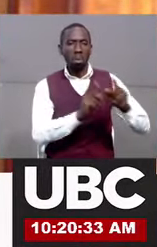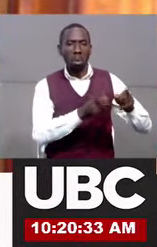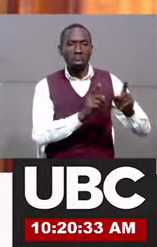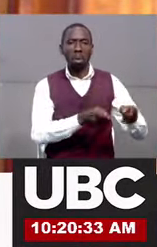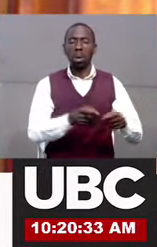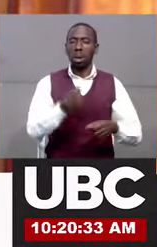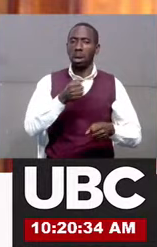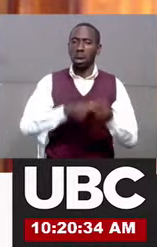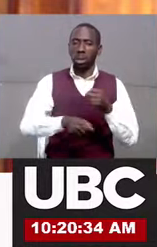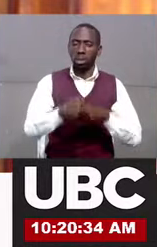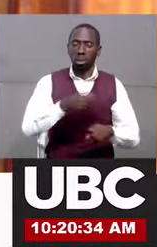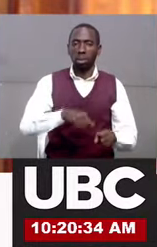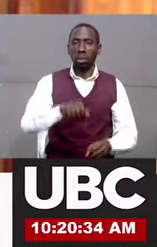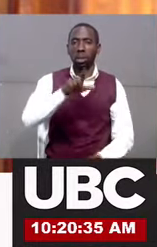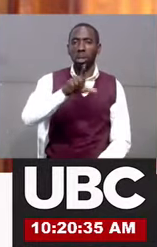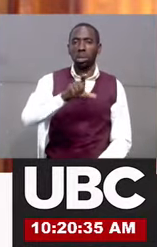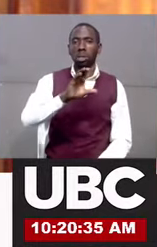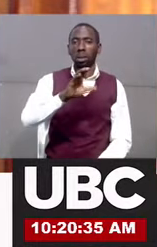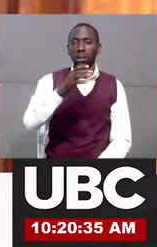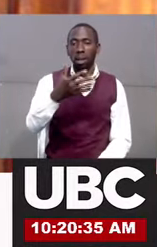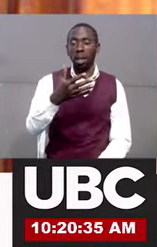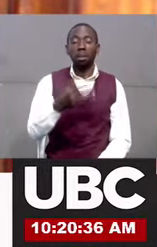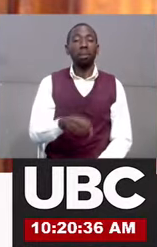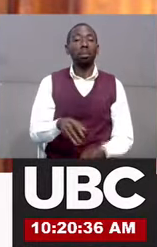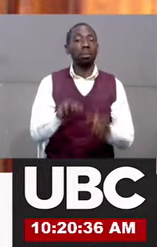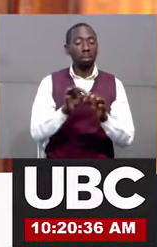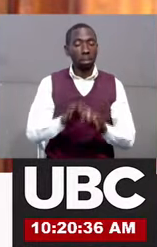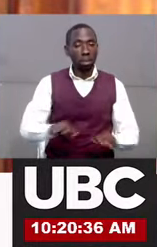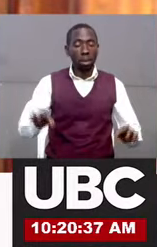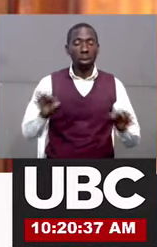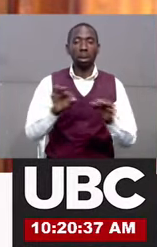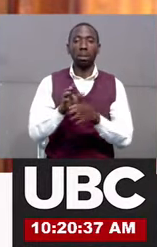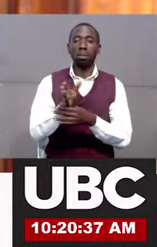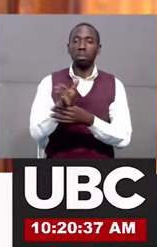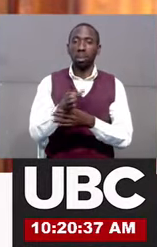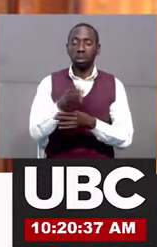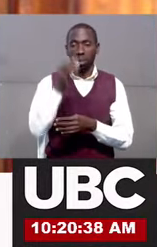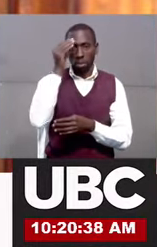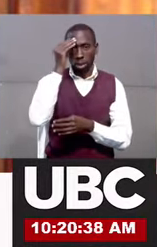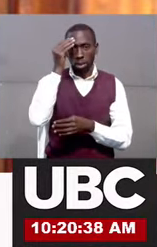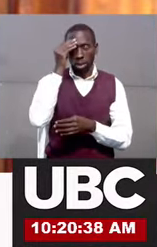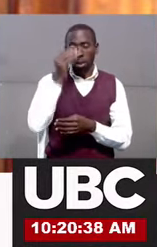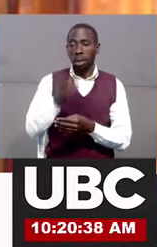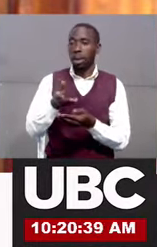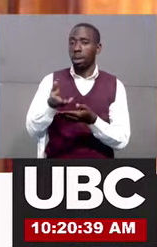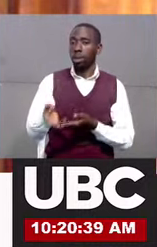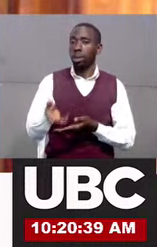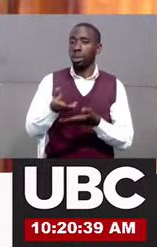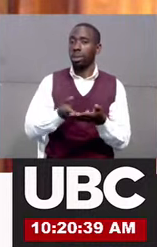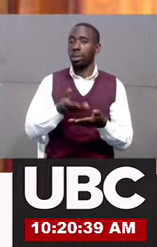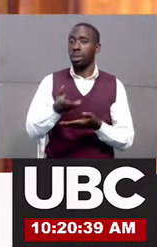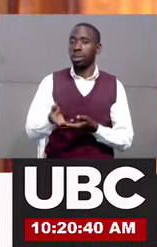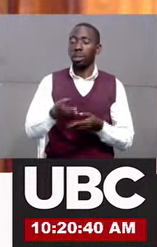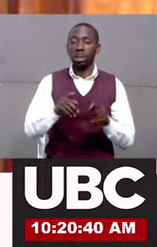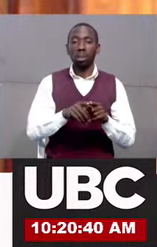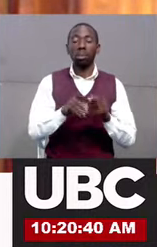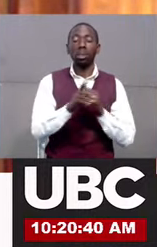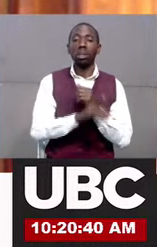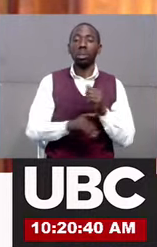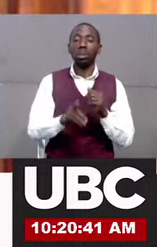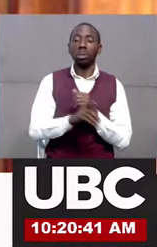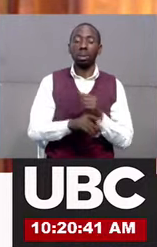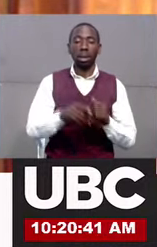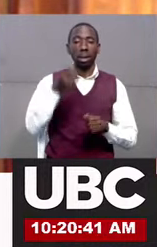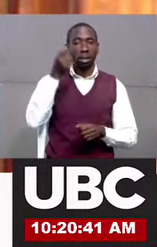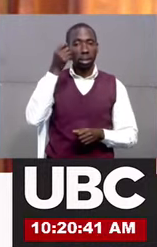of the LOC5, we need actually to engage him and engage the districts to understand the